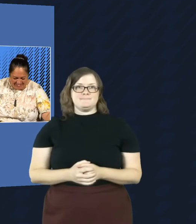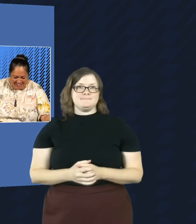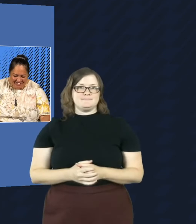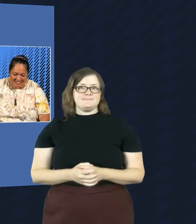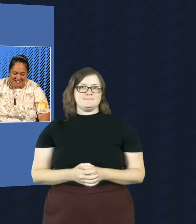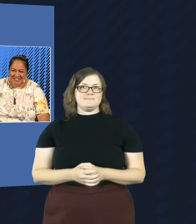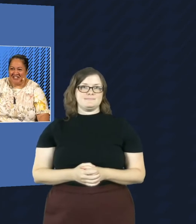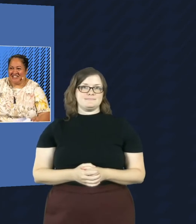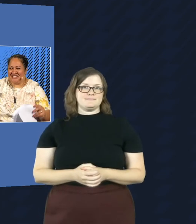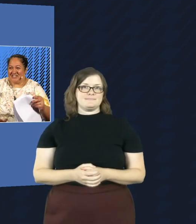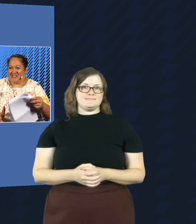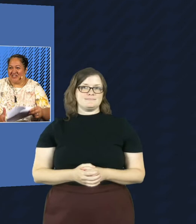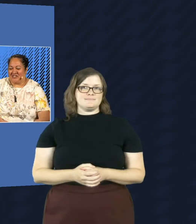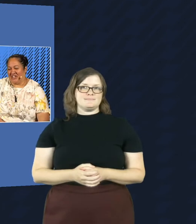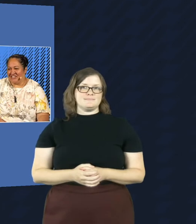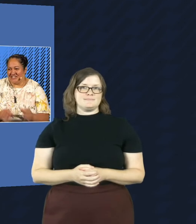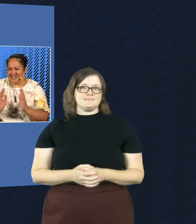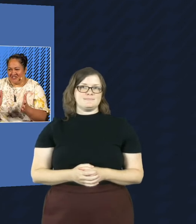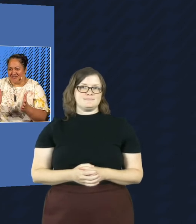cool. So